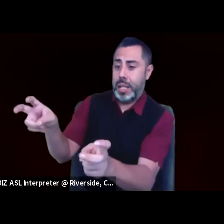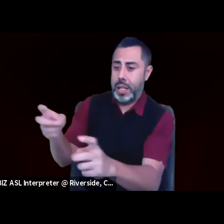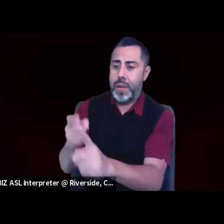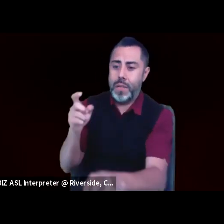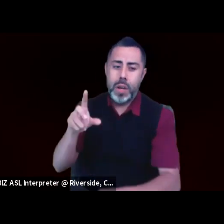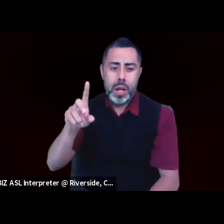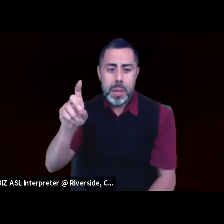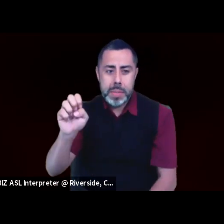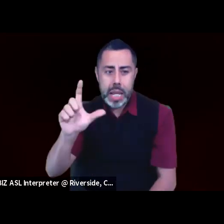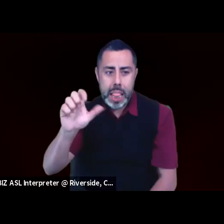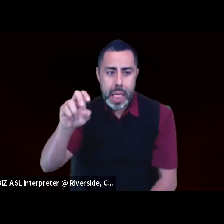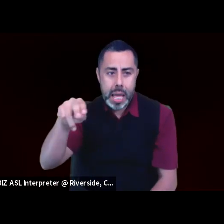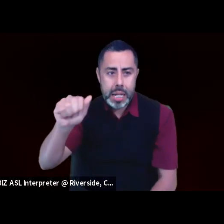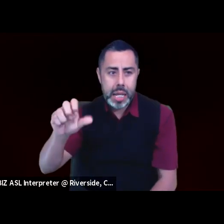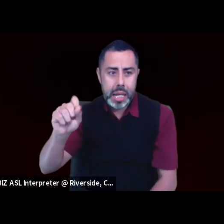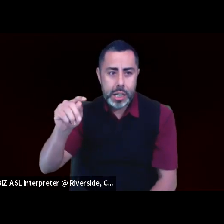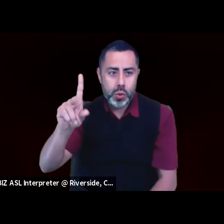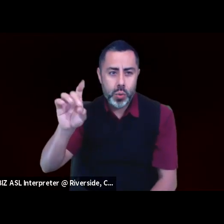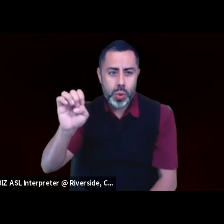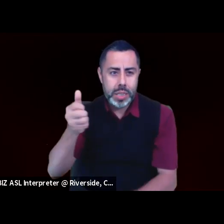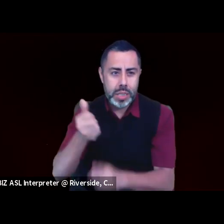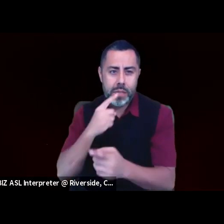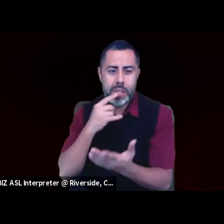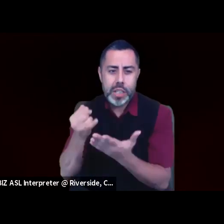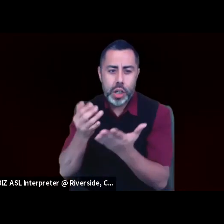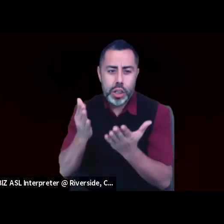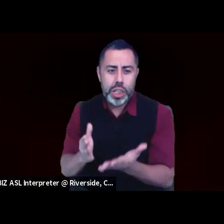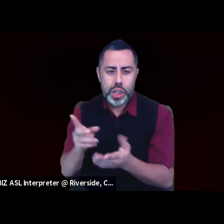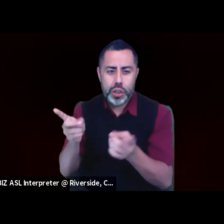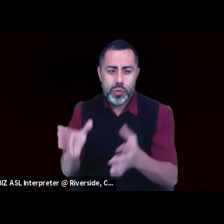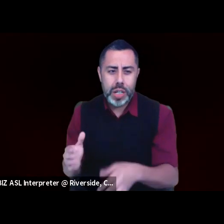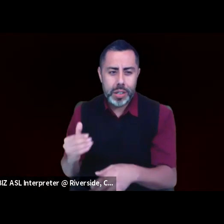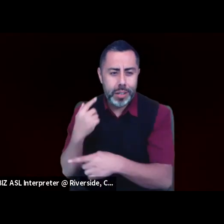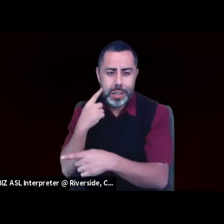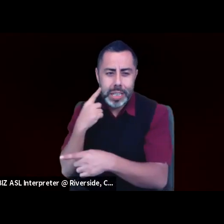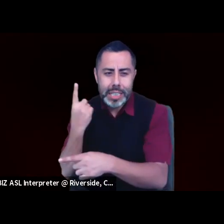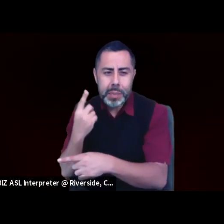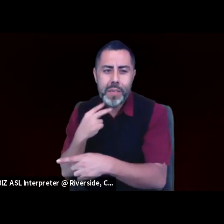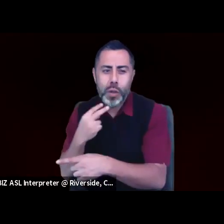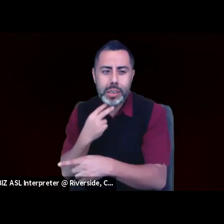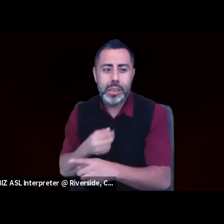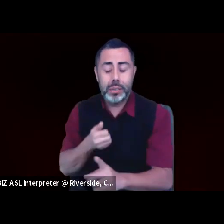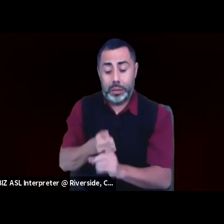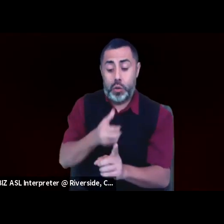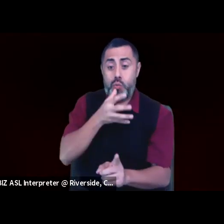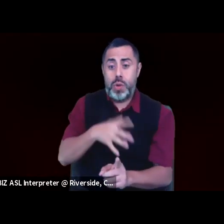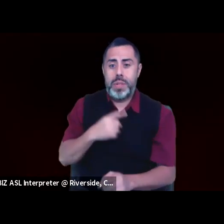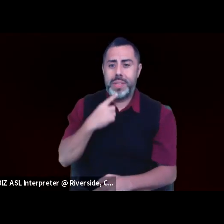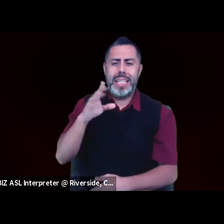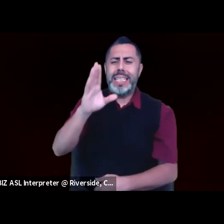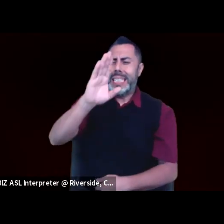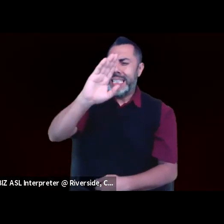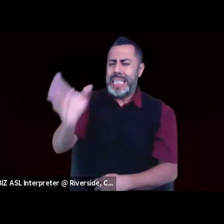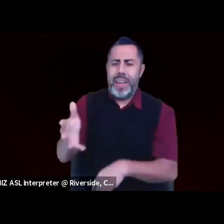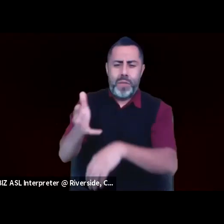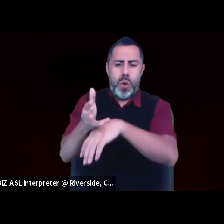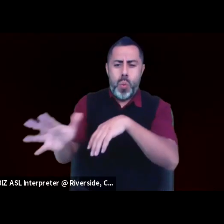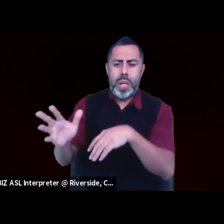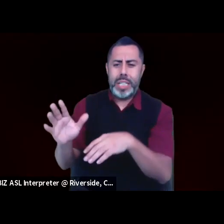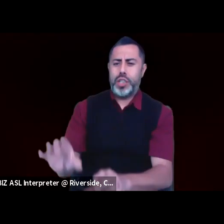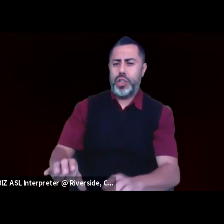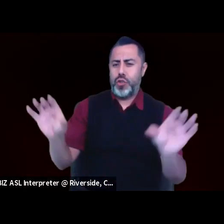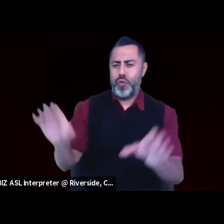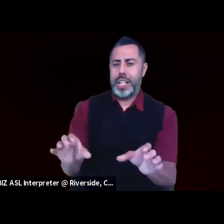co-artistic director at Native Voices. She said that never waste a crisis. And she starts this off when we are part of our